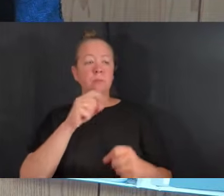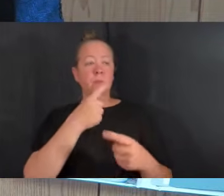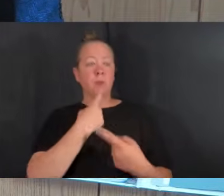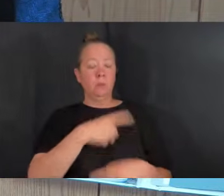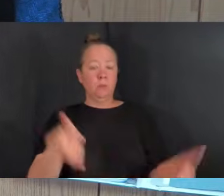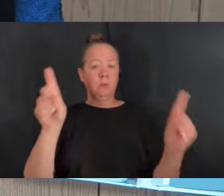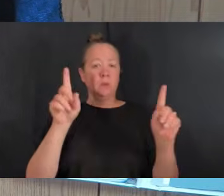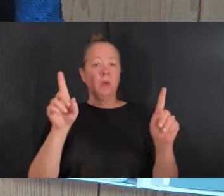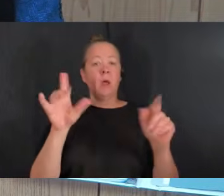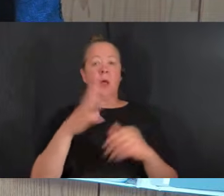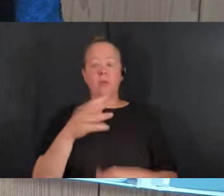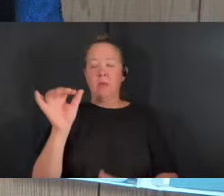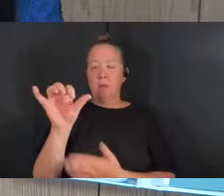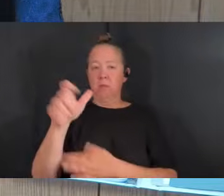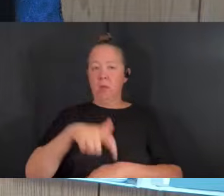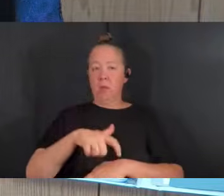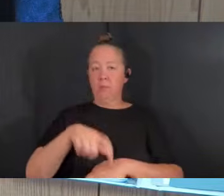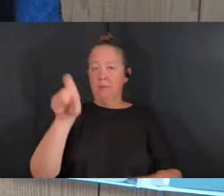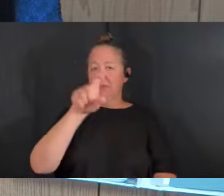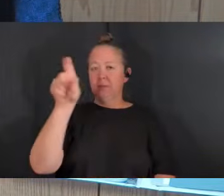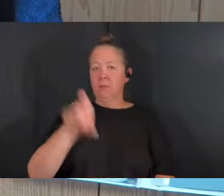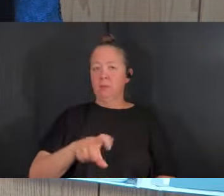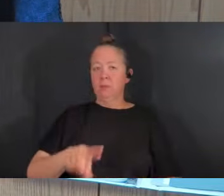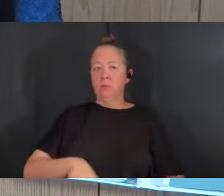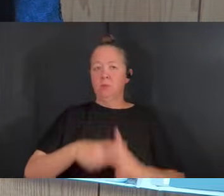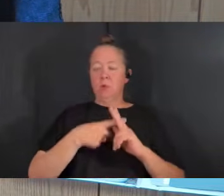Texans began the celebration of Juneteenth in